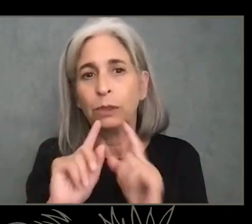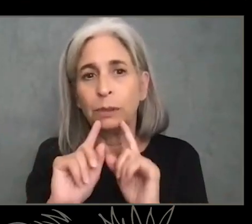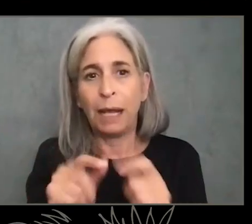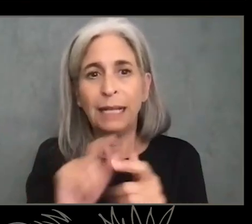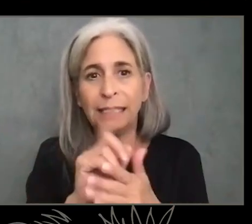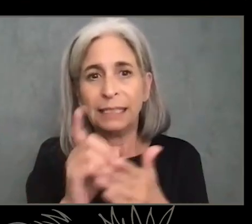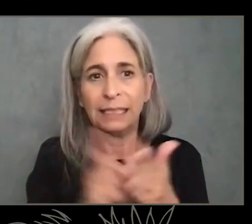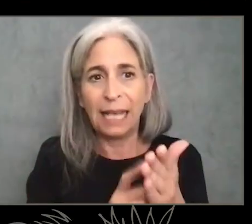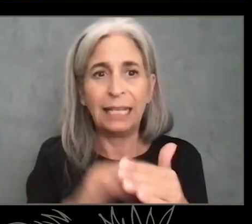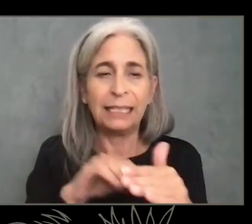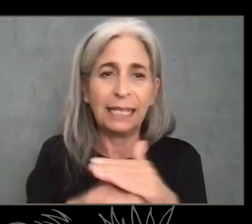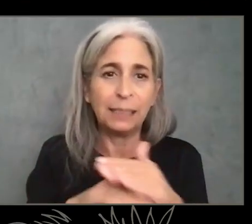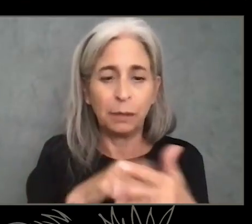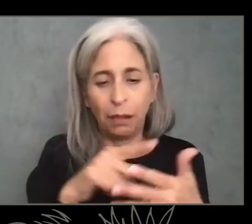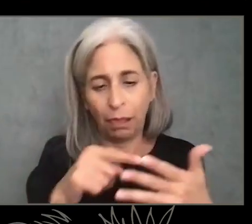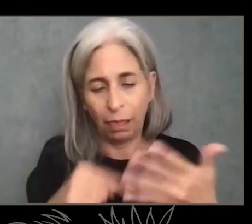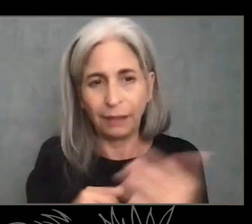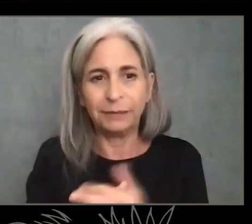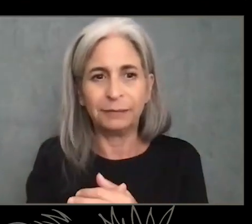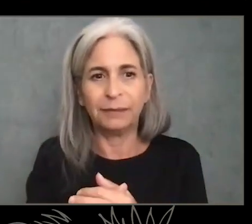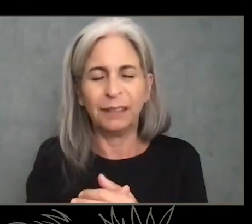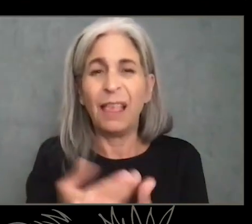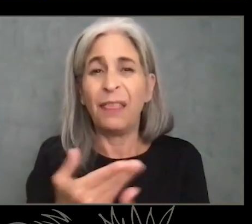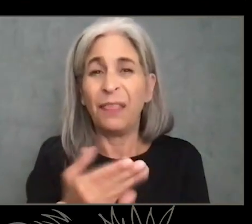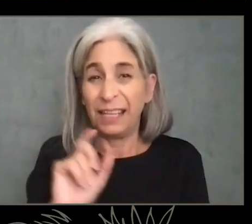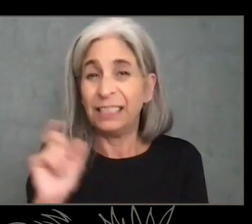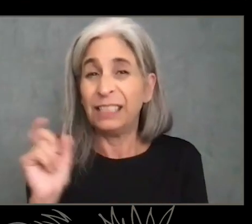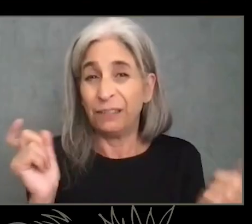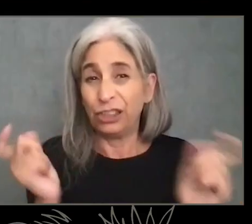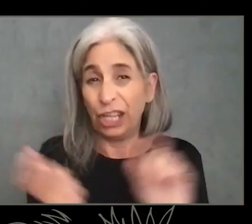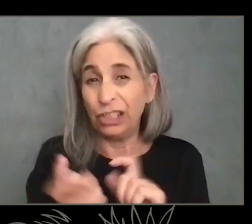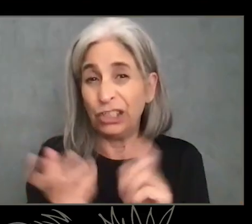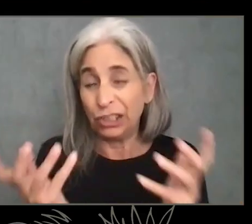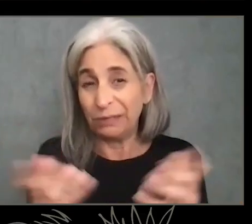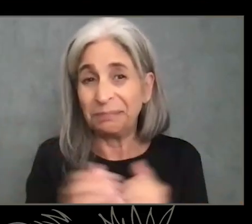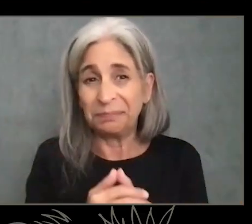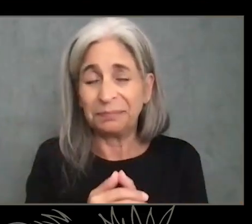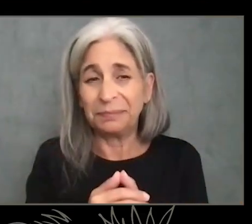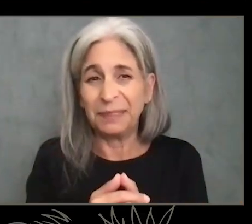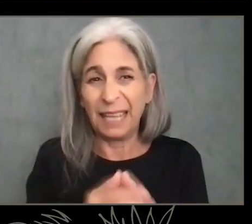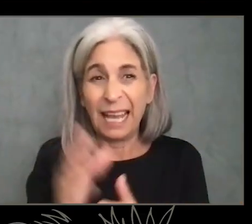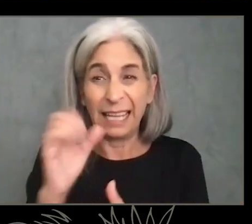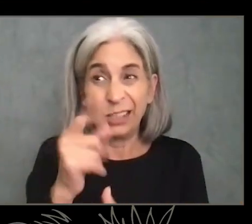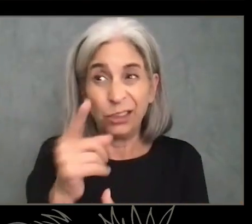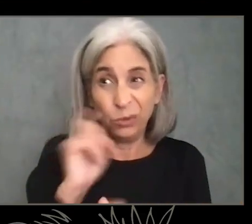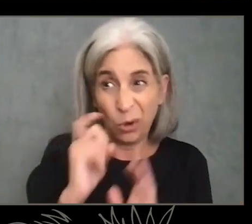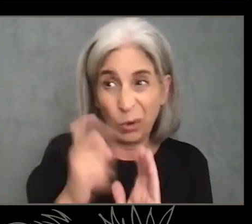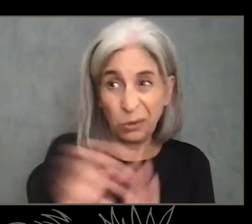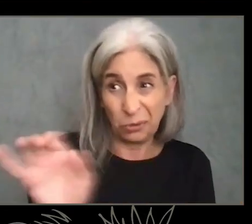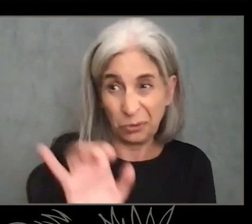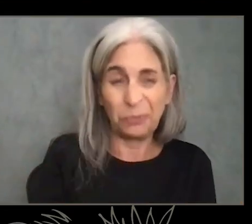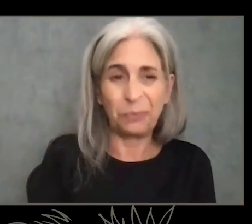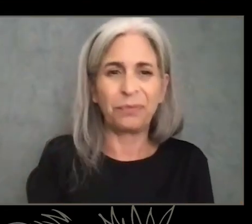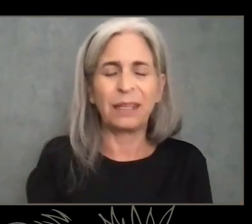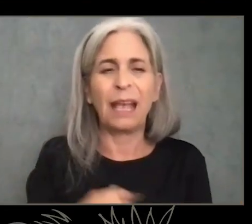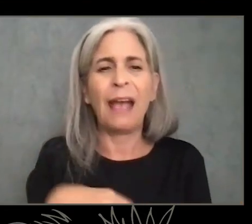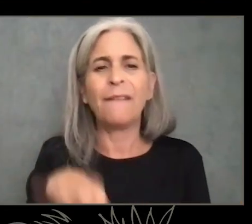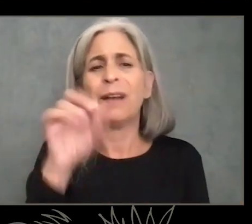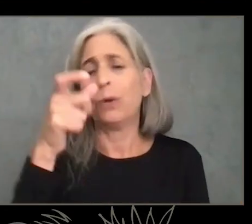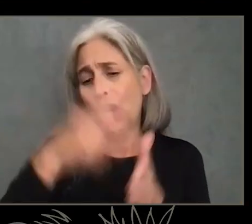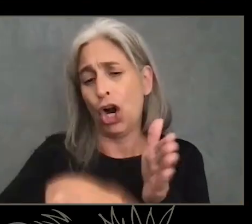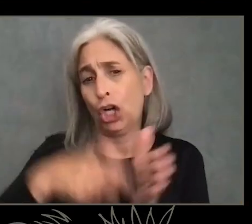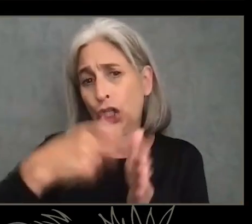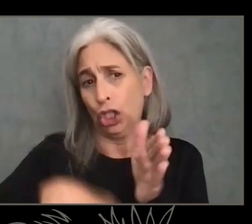and so on. But I think things have changed, and I guess you've seen that too. I found this